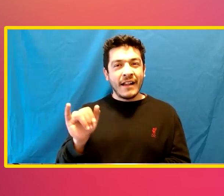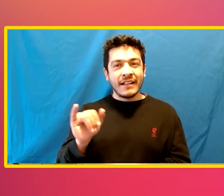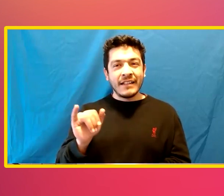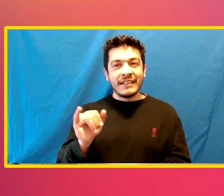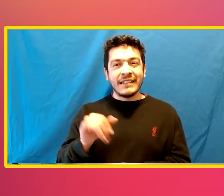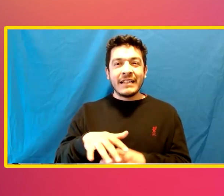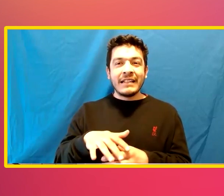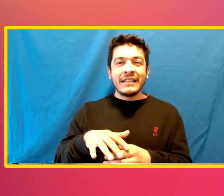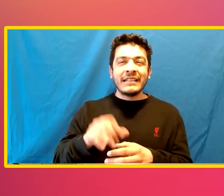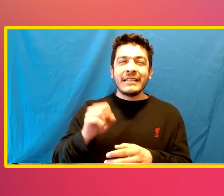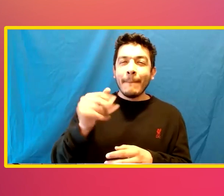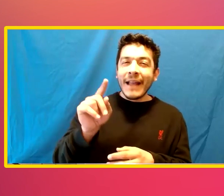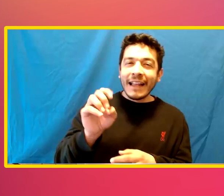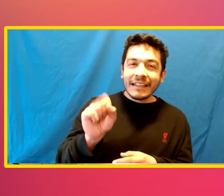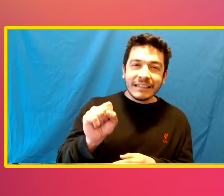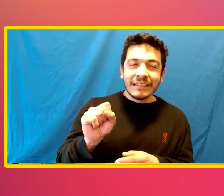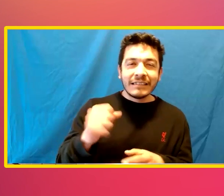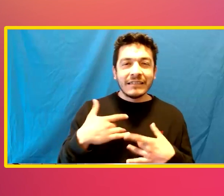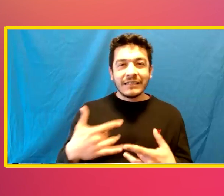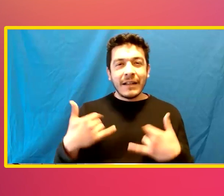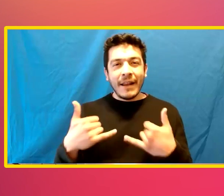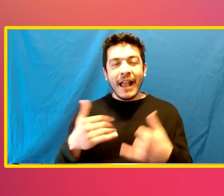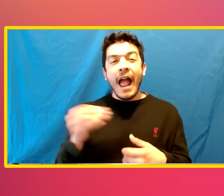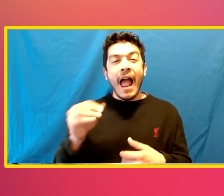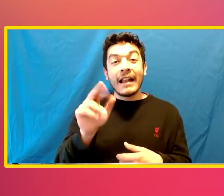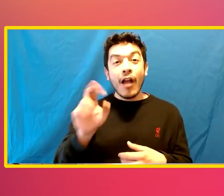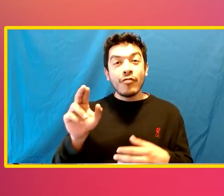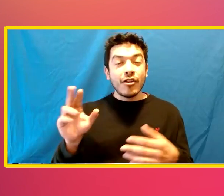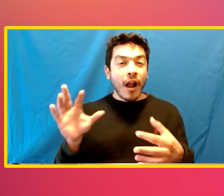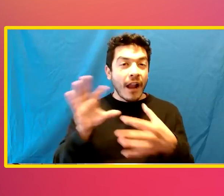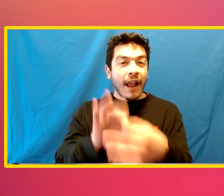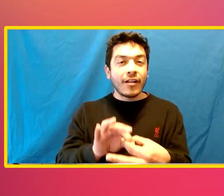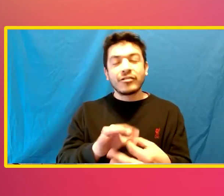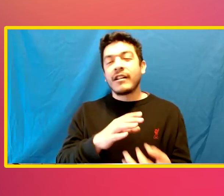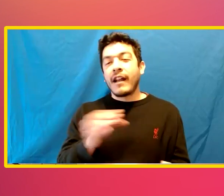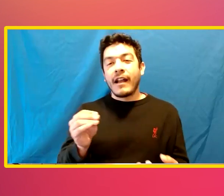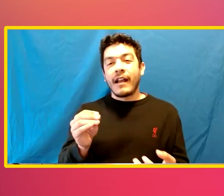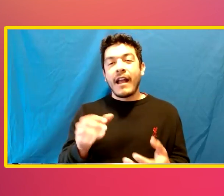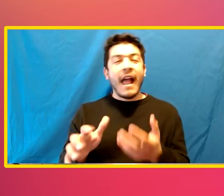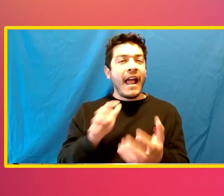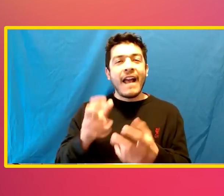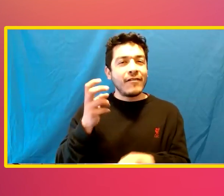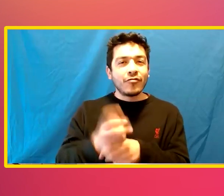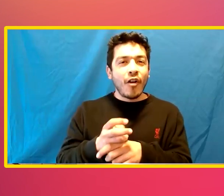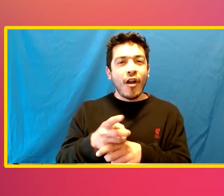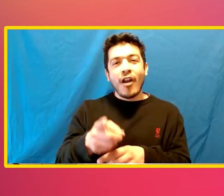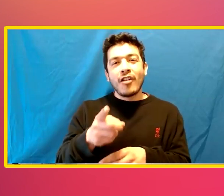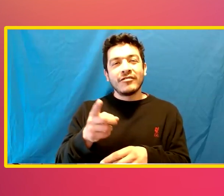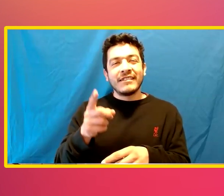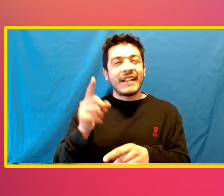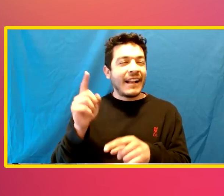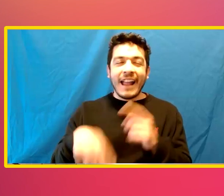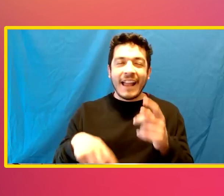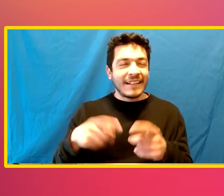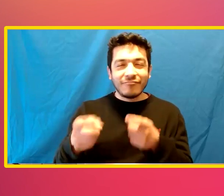like spades and, career connections and, laughing so hard that you're slapping your legs,